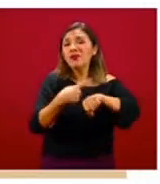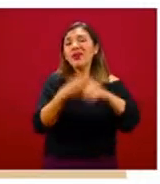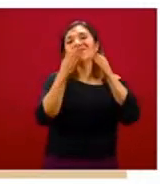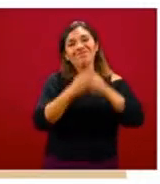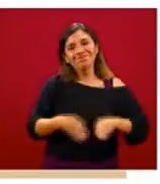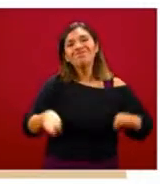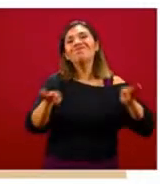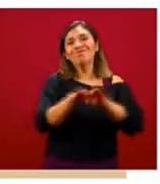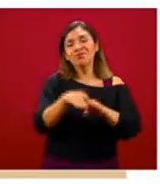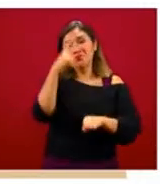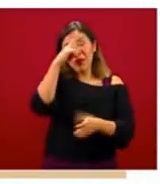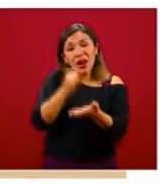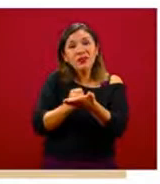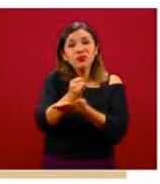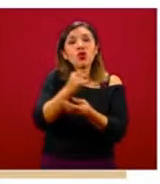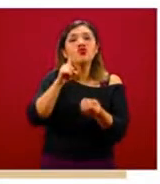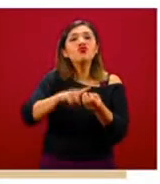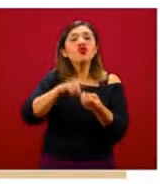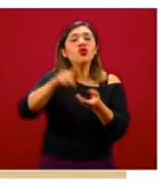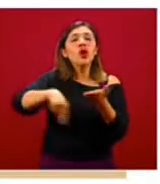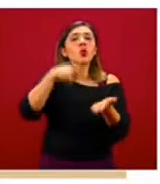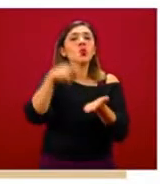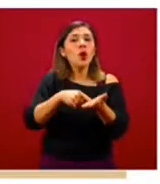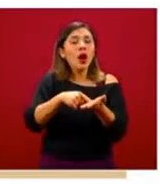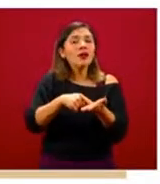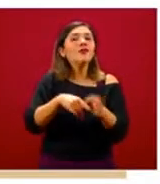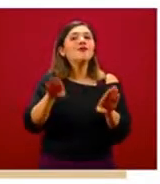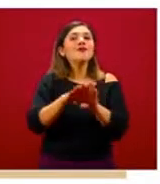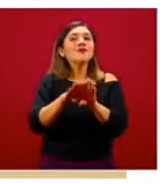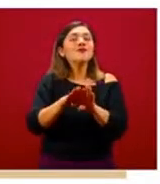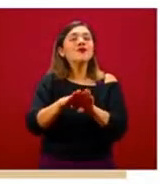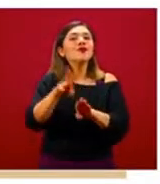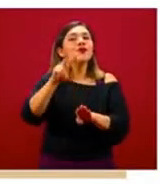water pools where these animals are breeding.